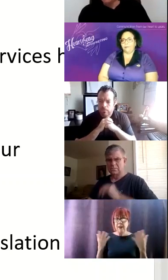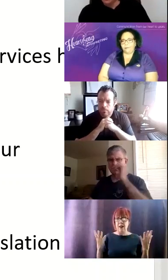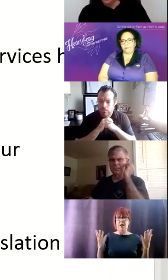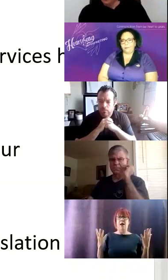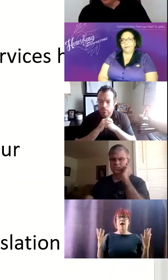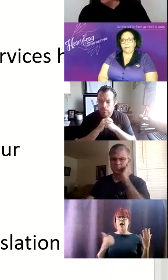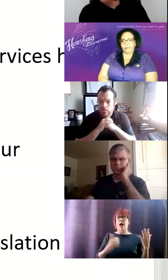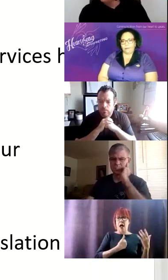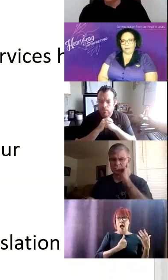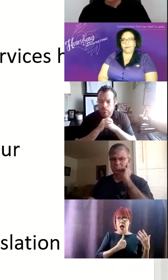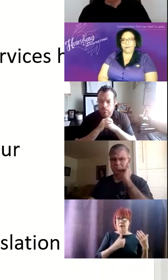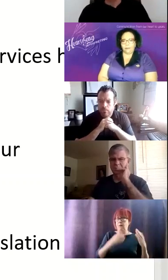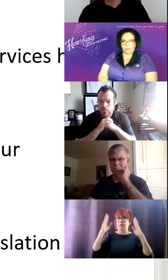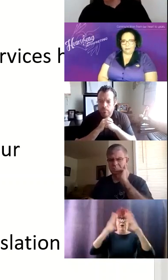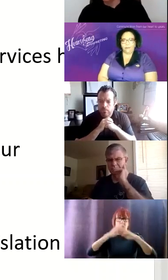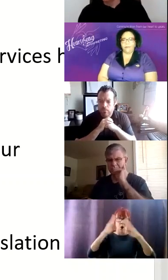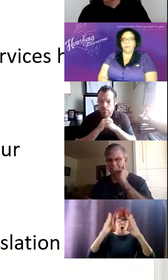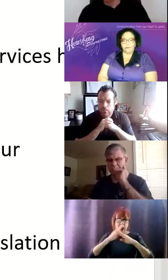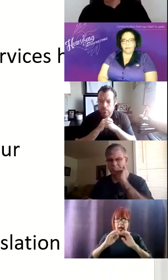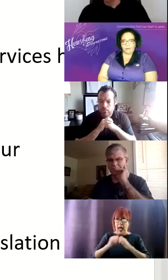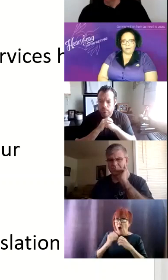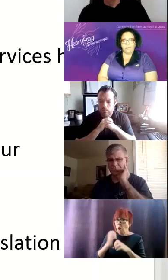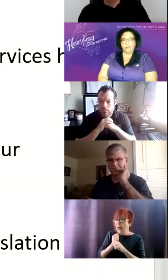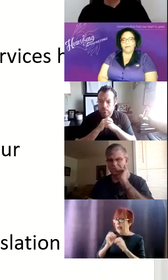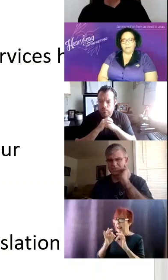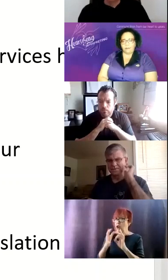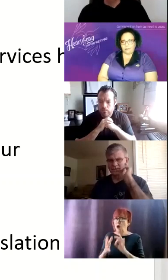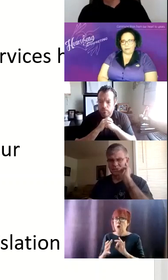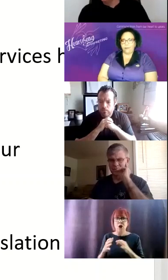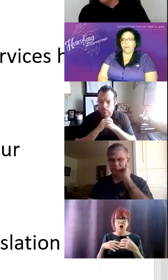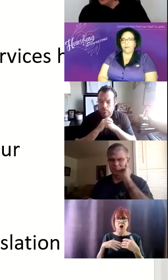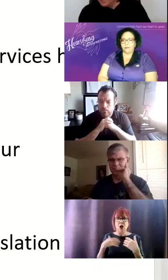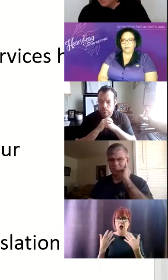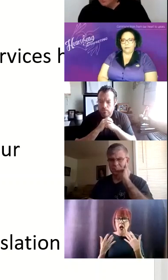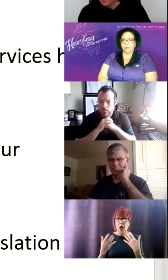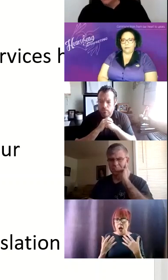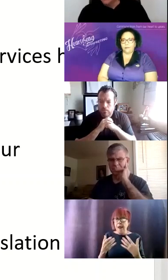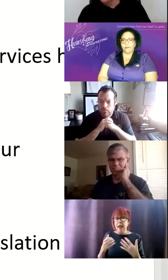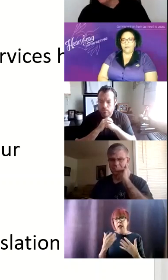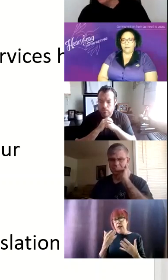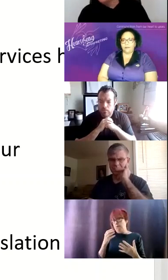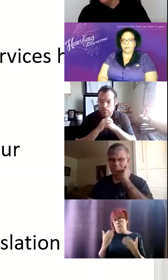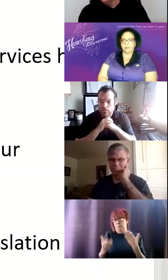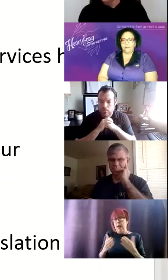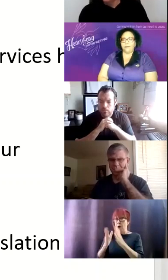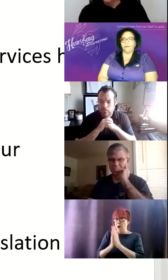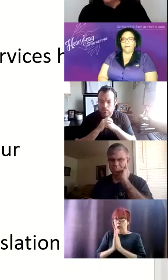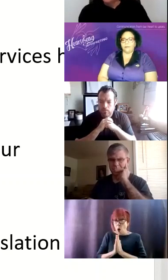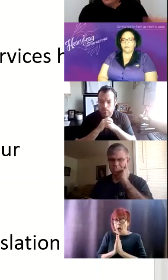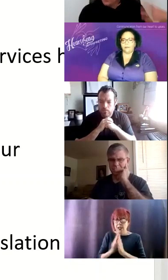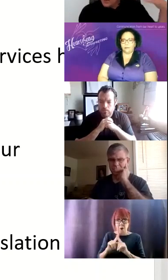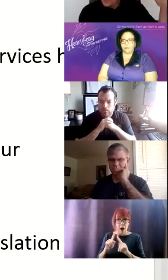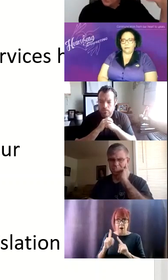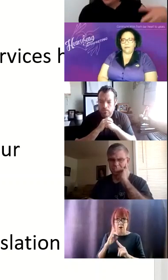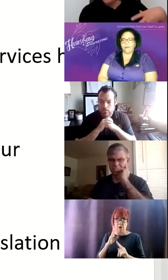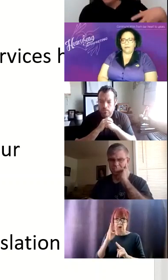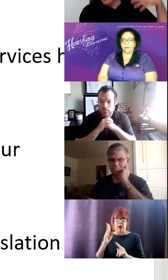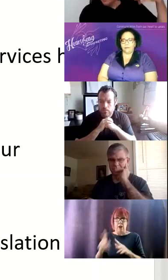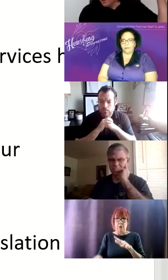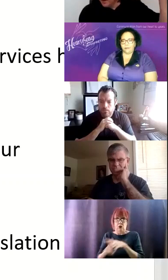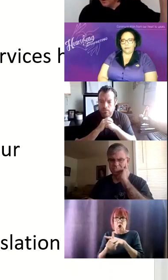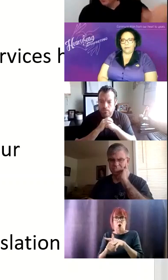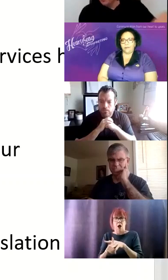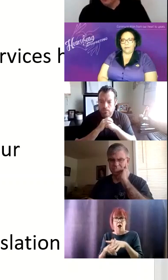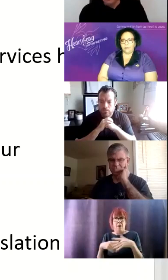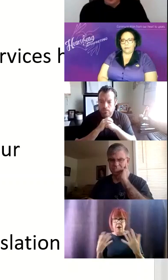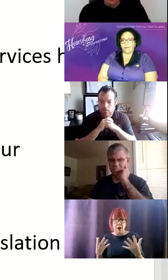would be very worried, how do I get my interpreter? Even if I request it, would they come? That kind of thing. So all these things are coming kind